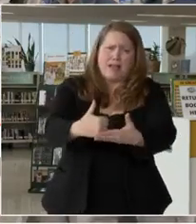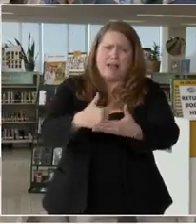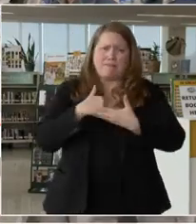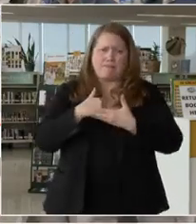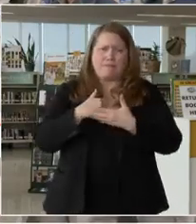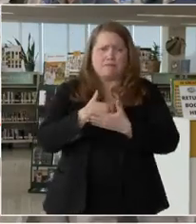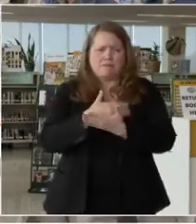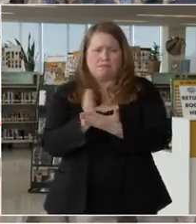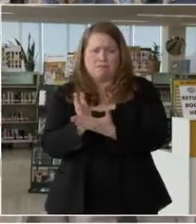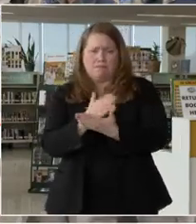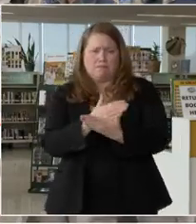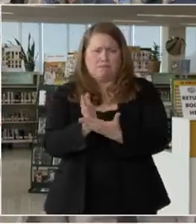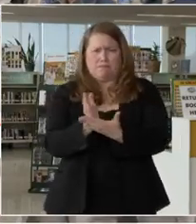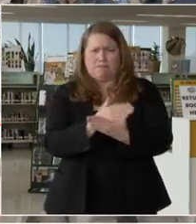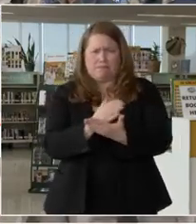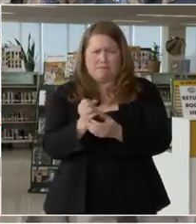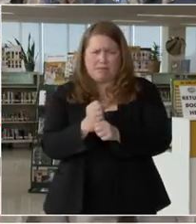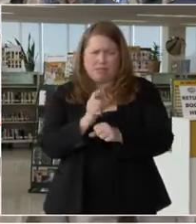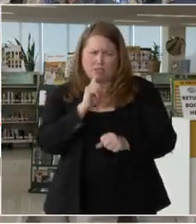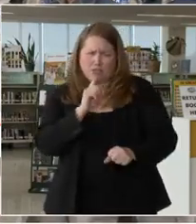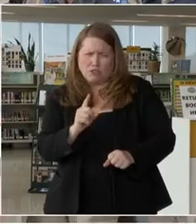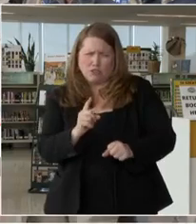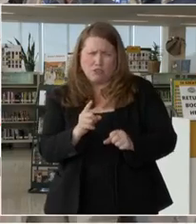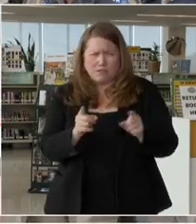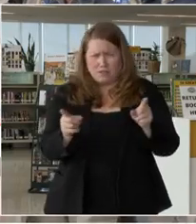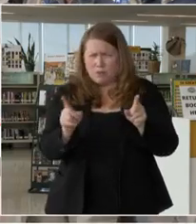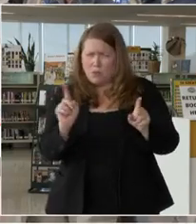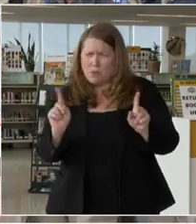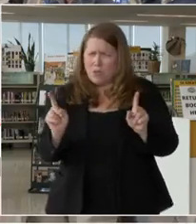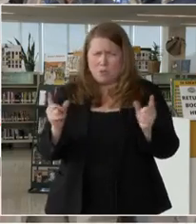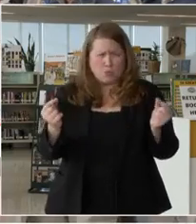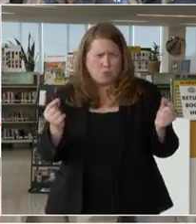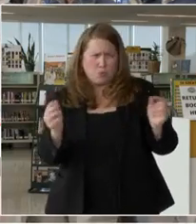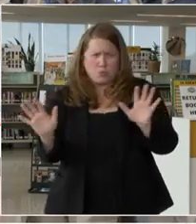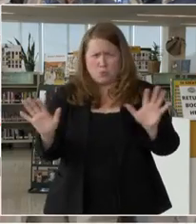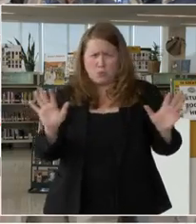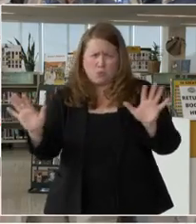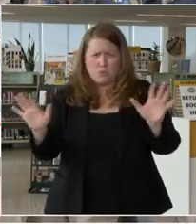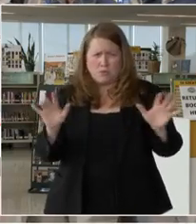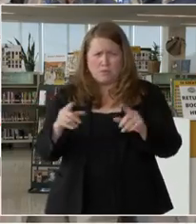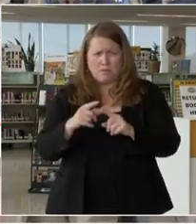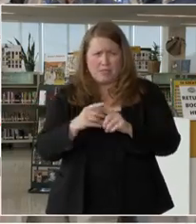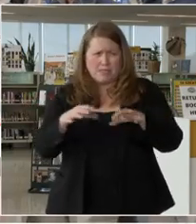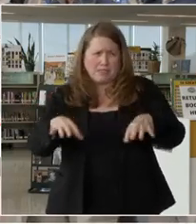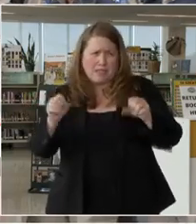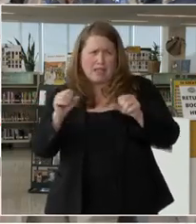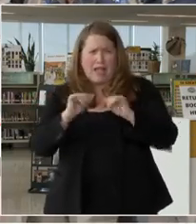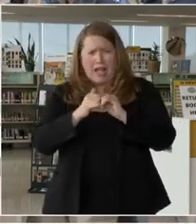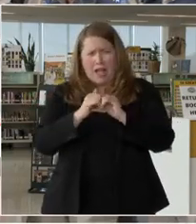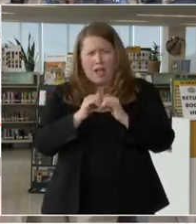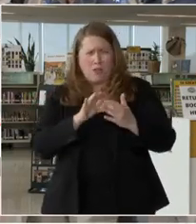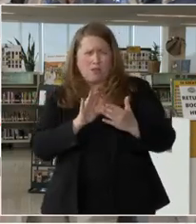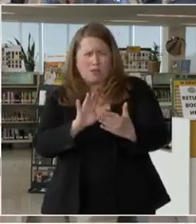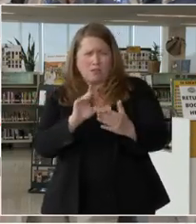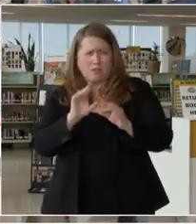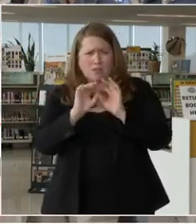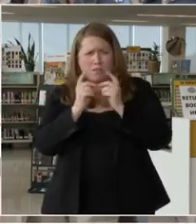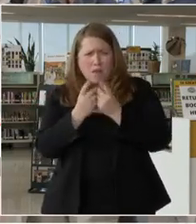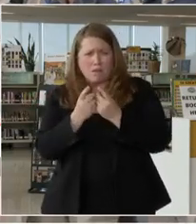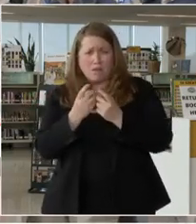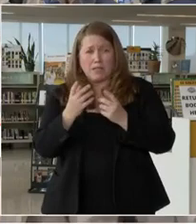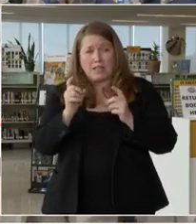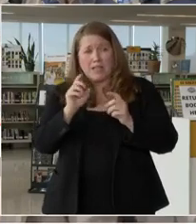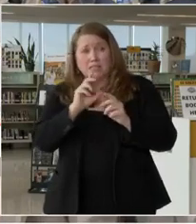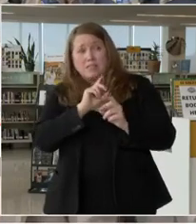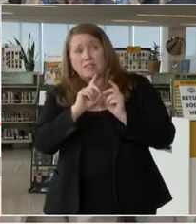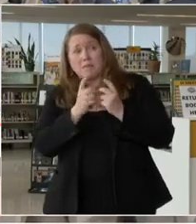helps to guide the directions that I go, the things that I do, the way that I take the department. People say, hey, chief, we want to see more police. Hey, chief,